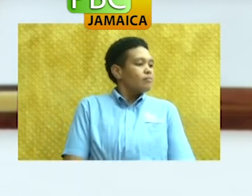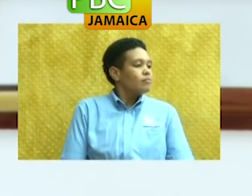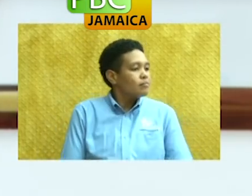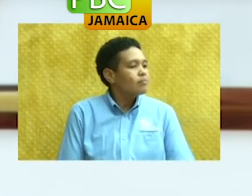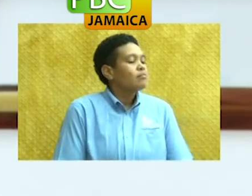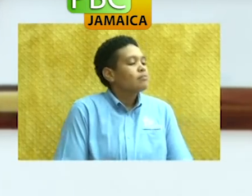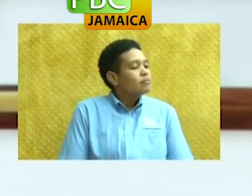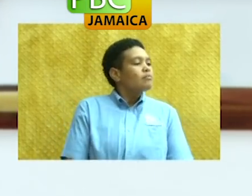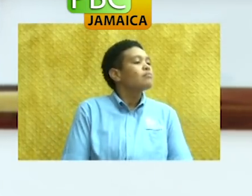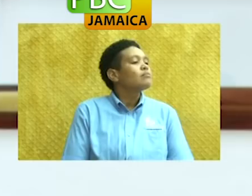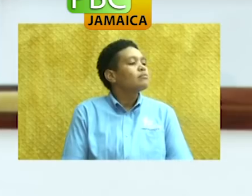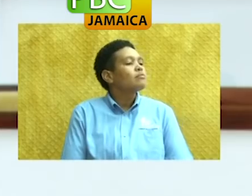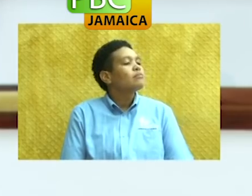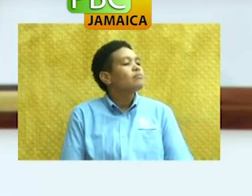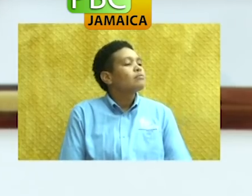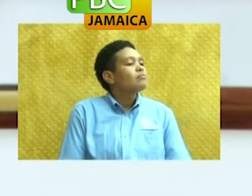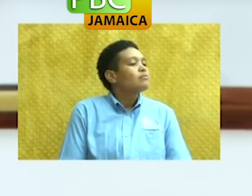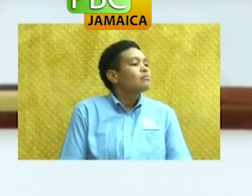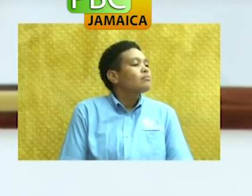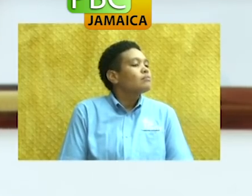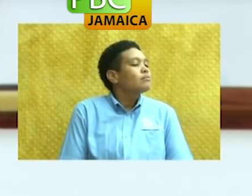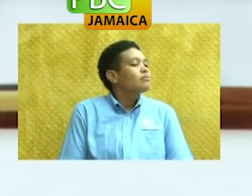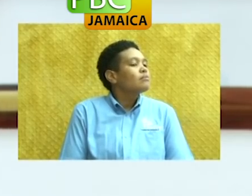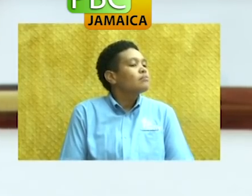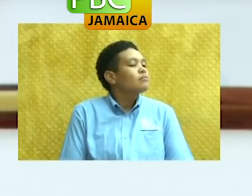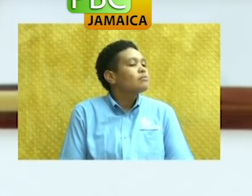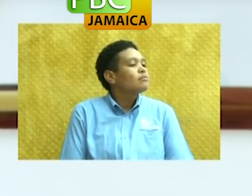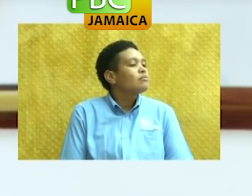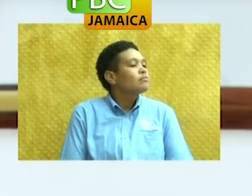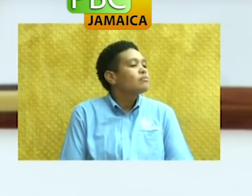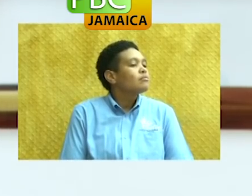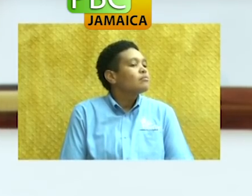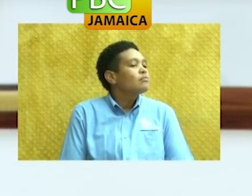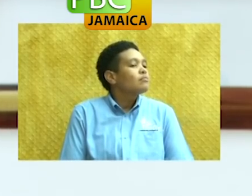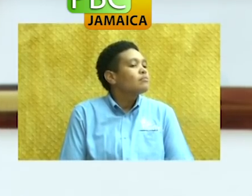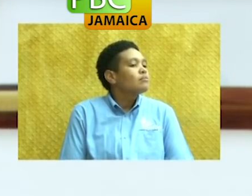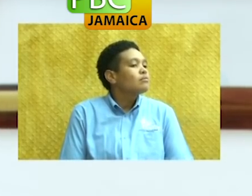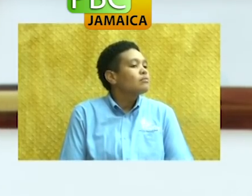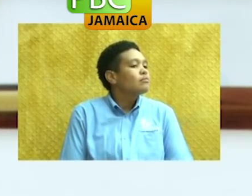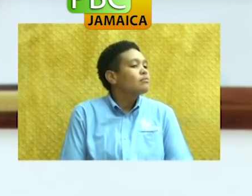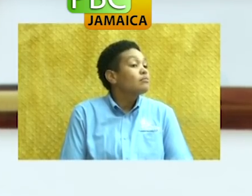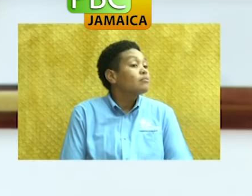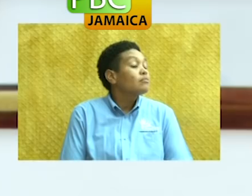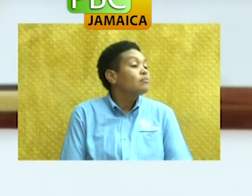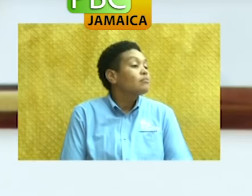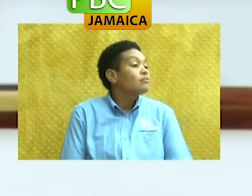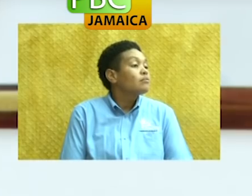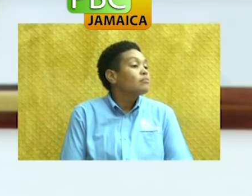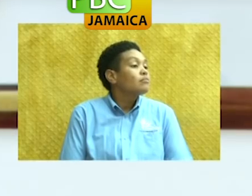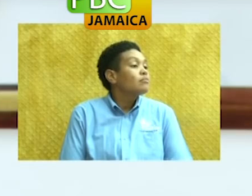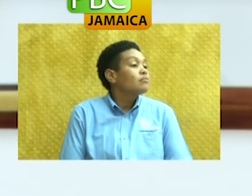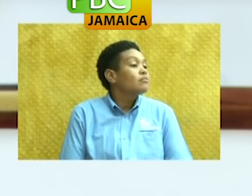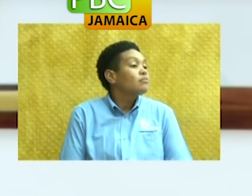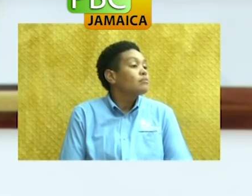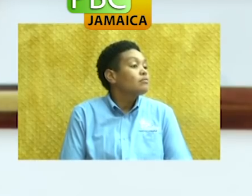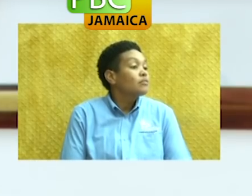and out of an abundance of caution, I can state here that it will go to a